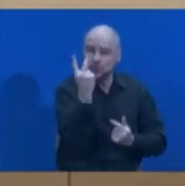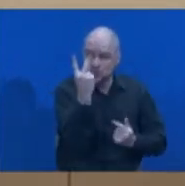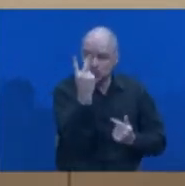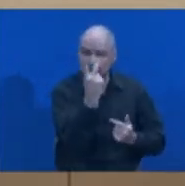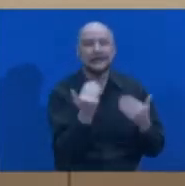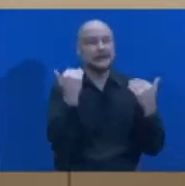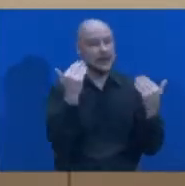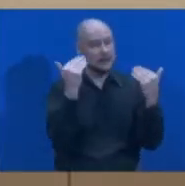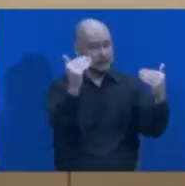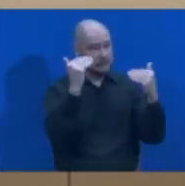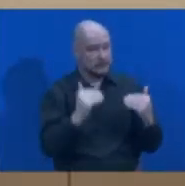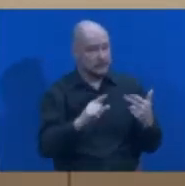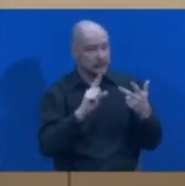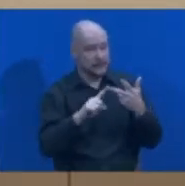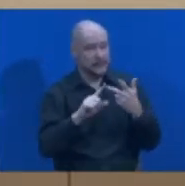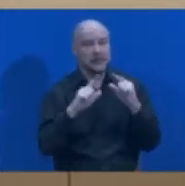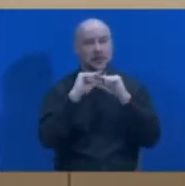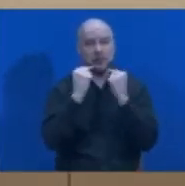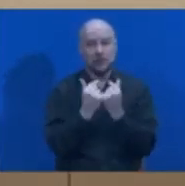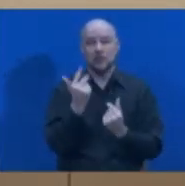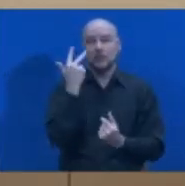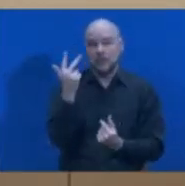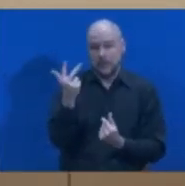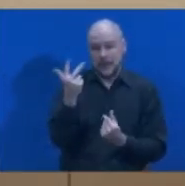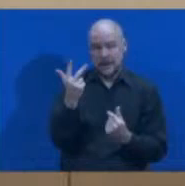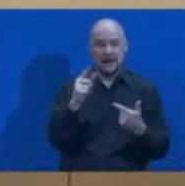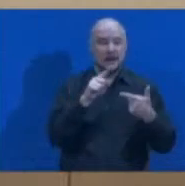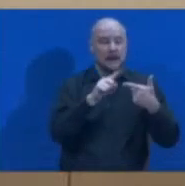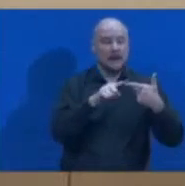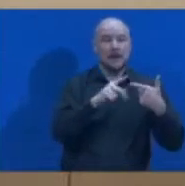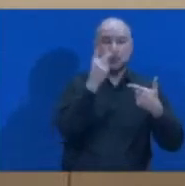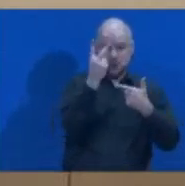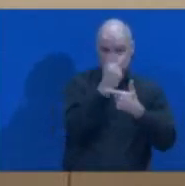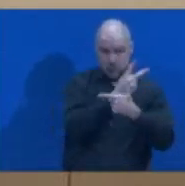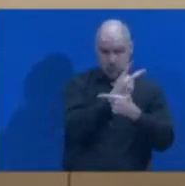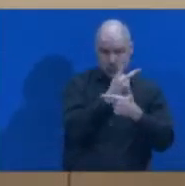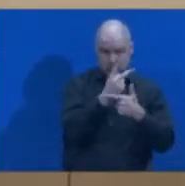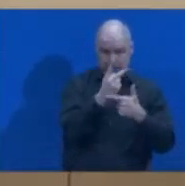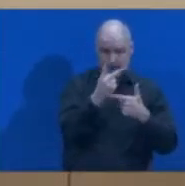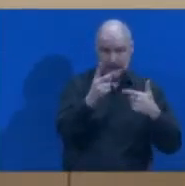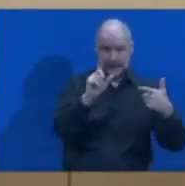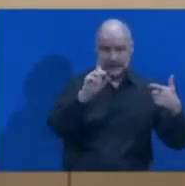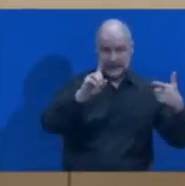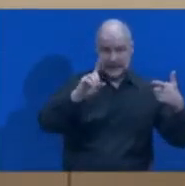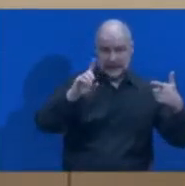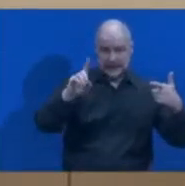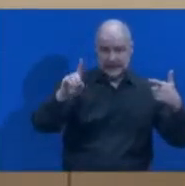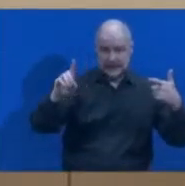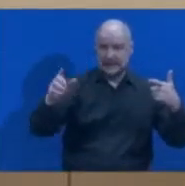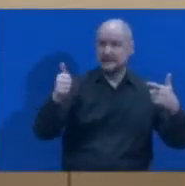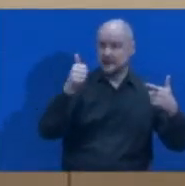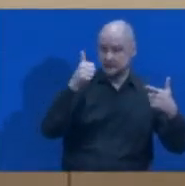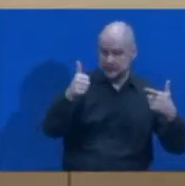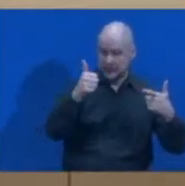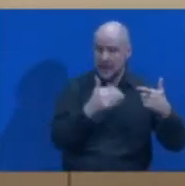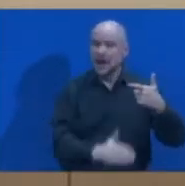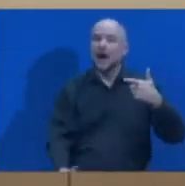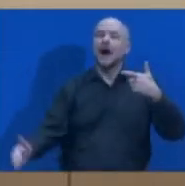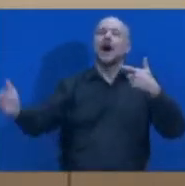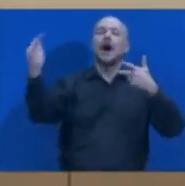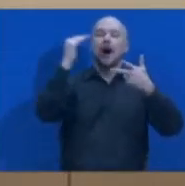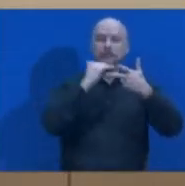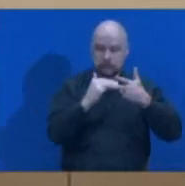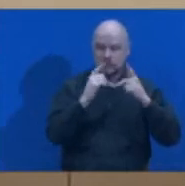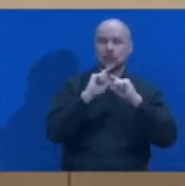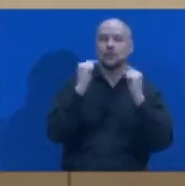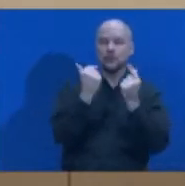at having in place in 2 weeks of initiating phase 2. These will include individuals who support critical